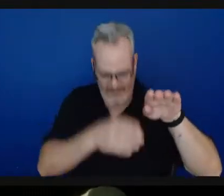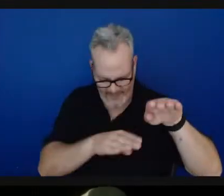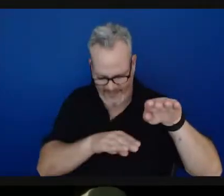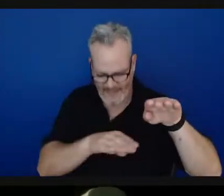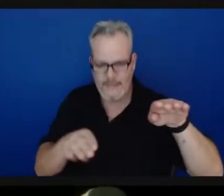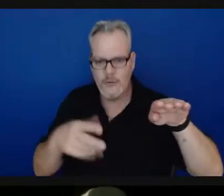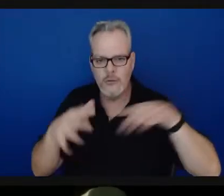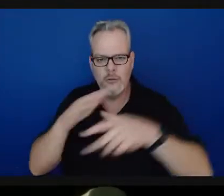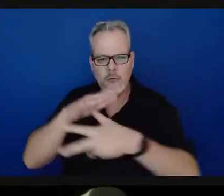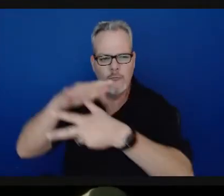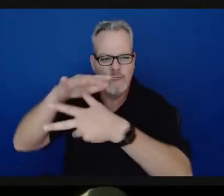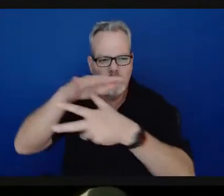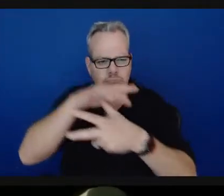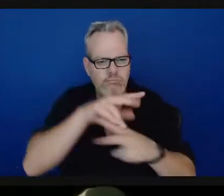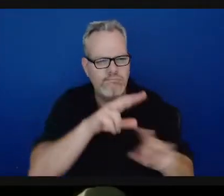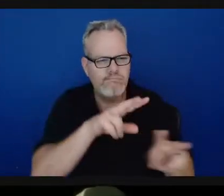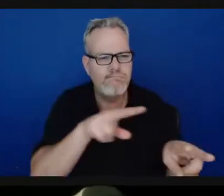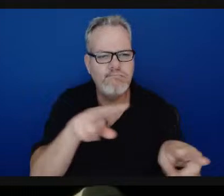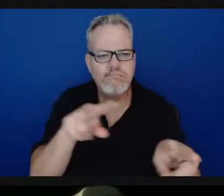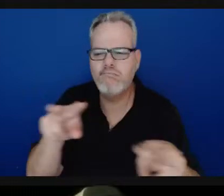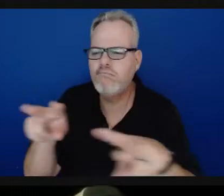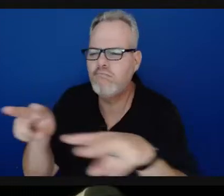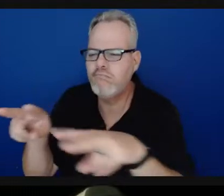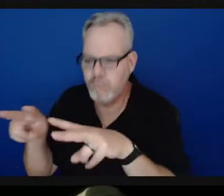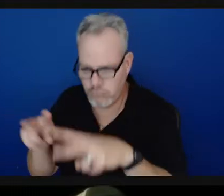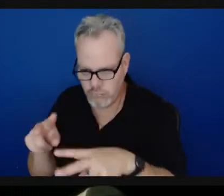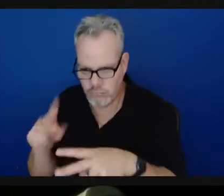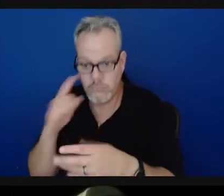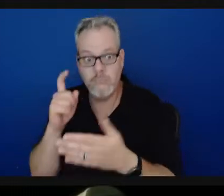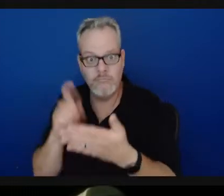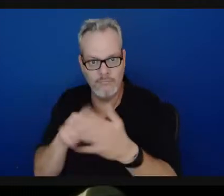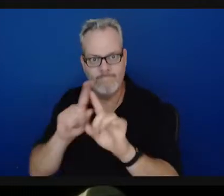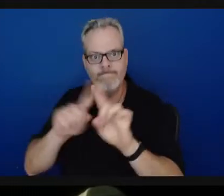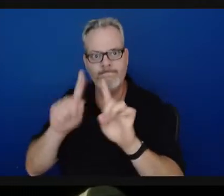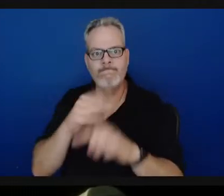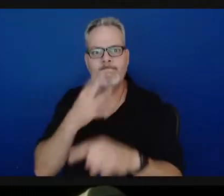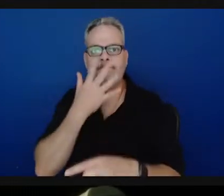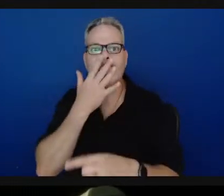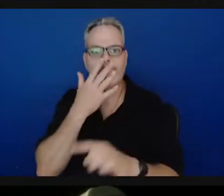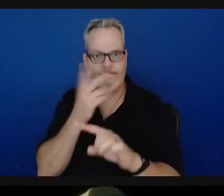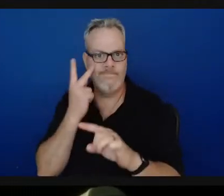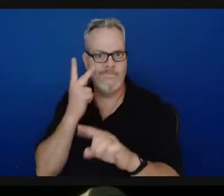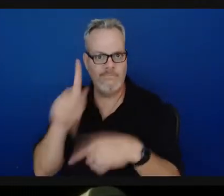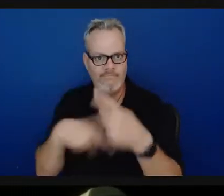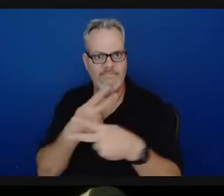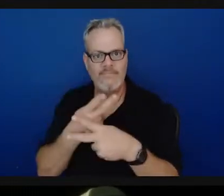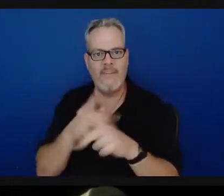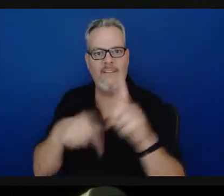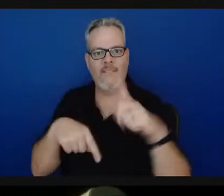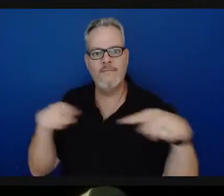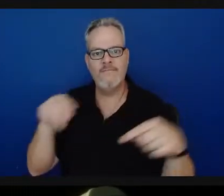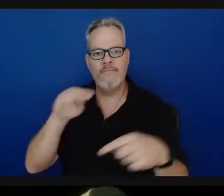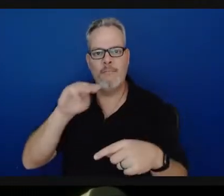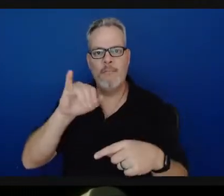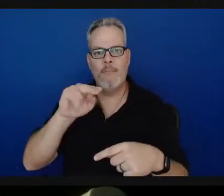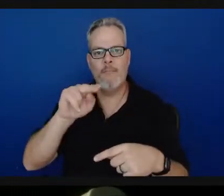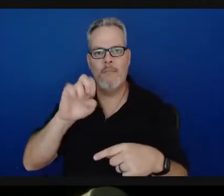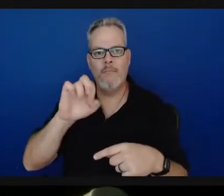of discoloration and areas where there's been venting and degassing and mineral precipitation.